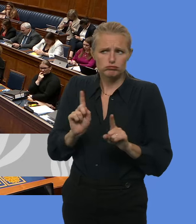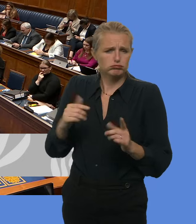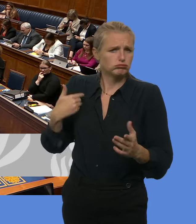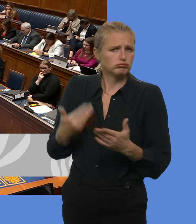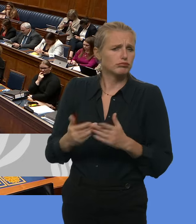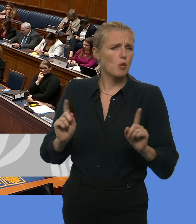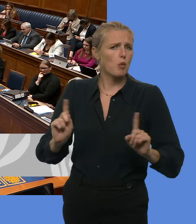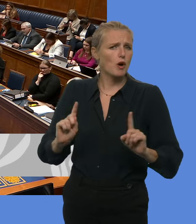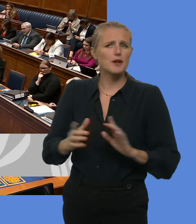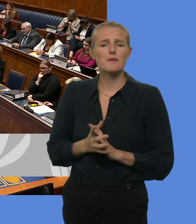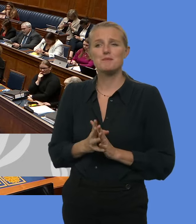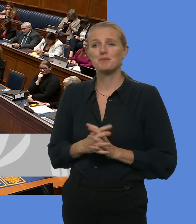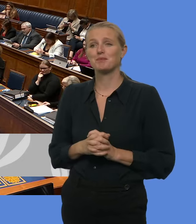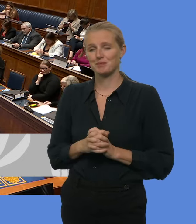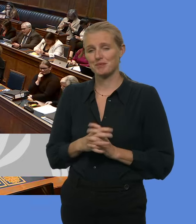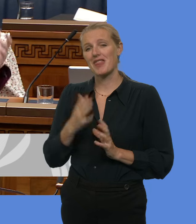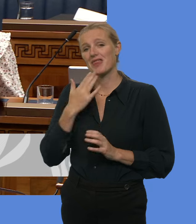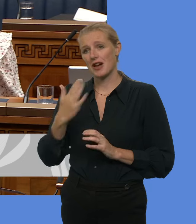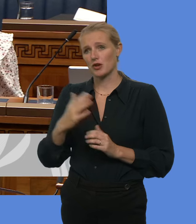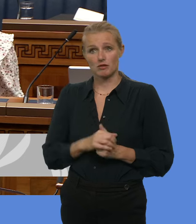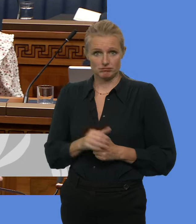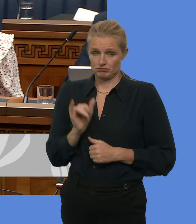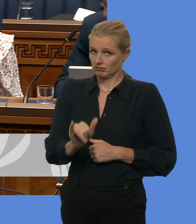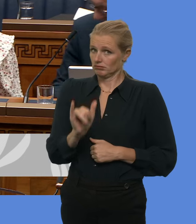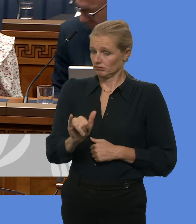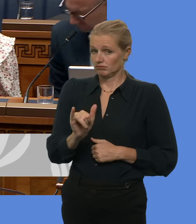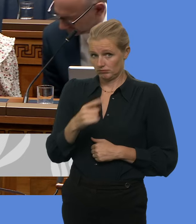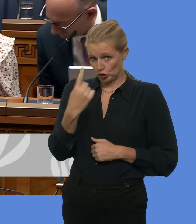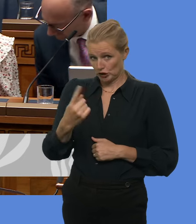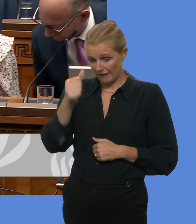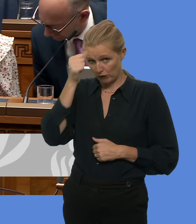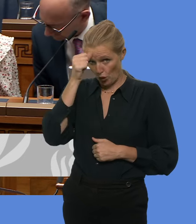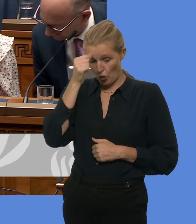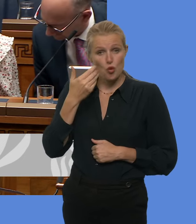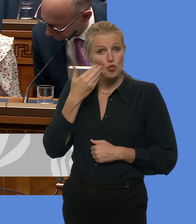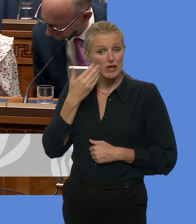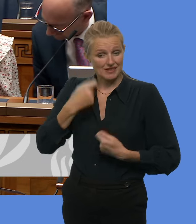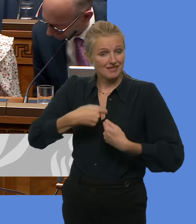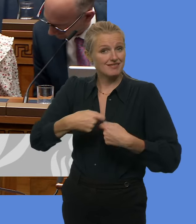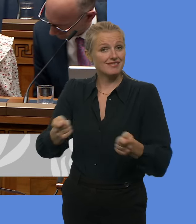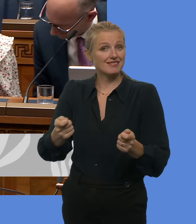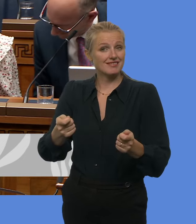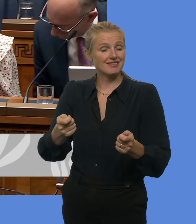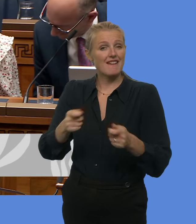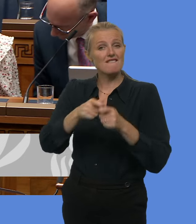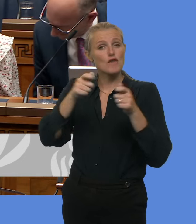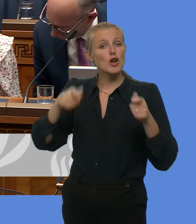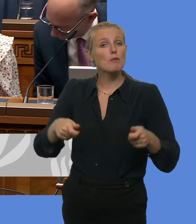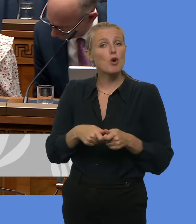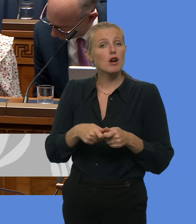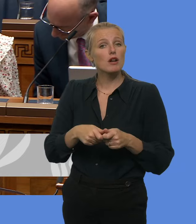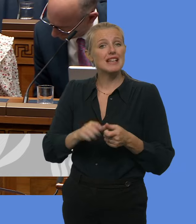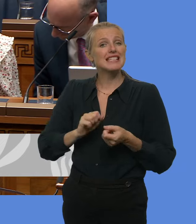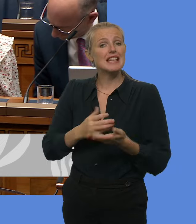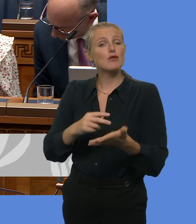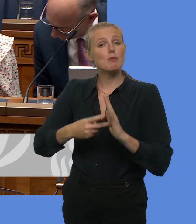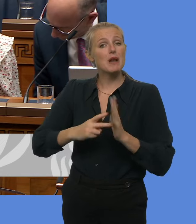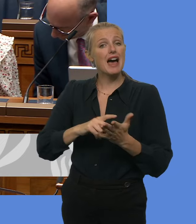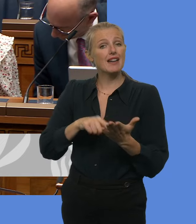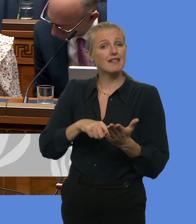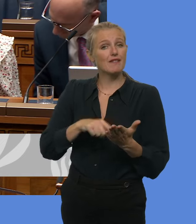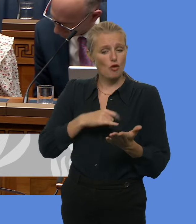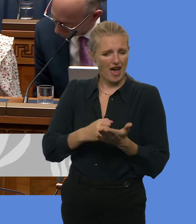Thank you, Mr Speaker. Look, absolutely, as the member will be aware, we've just recently launched our framework and the delivery plan, and we're